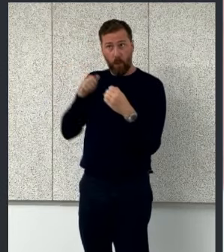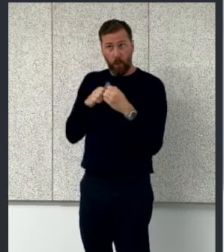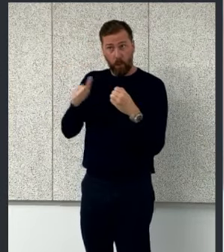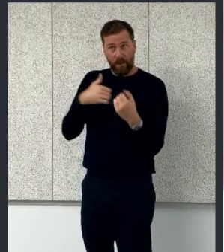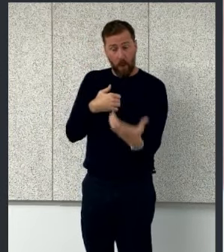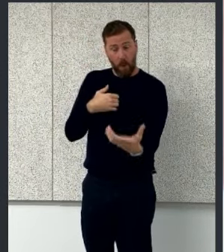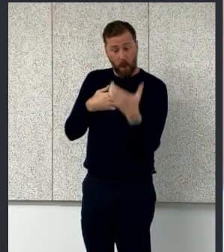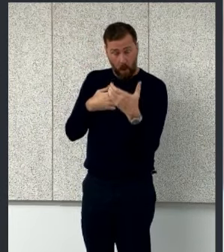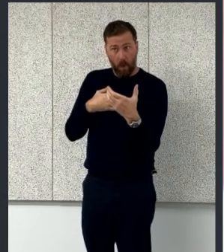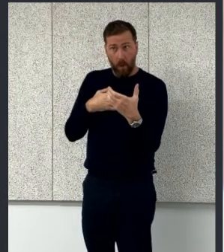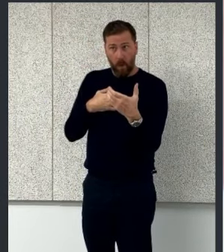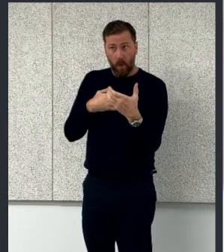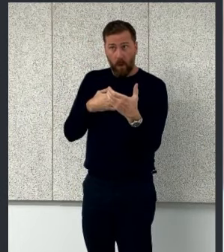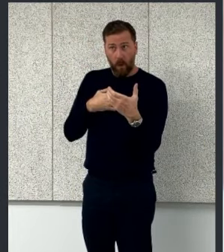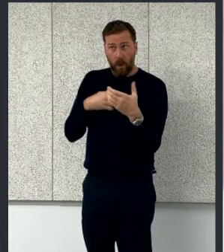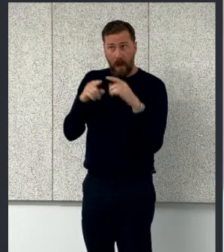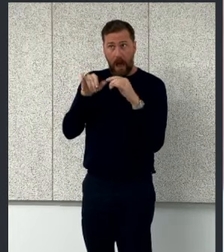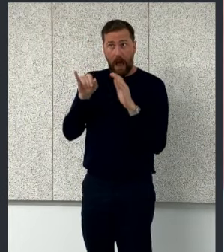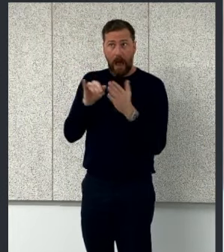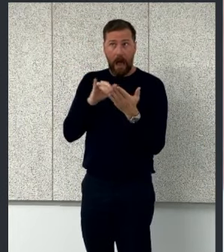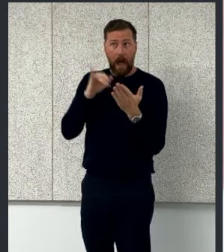watch the captions on here in the room?